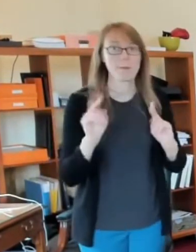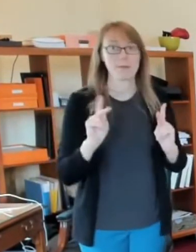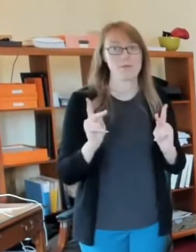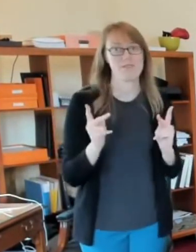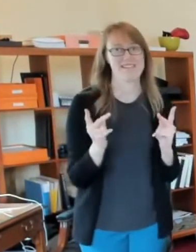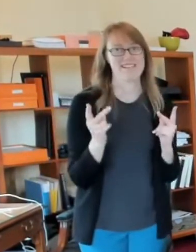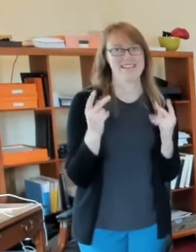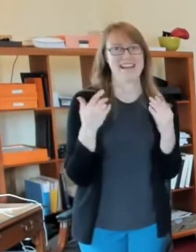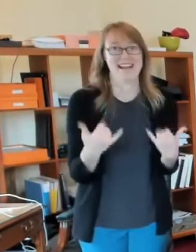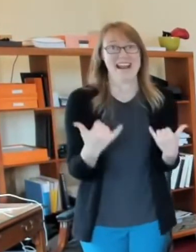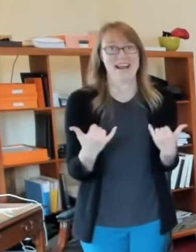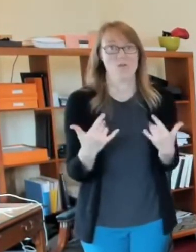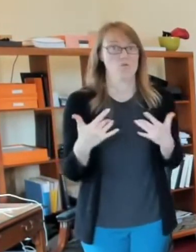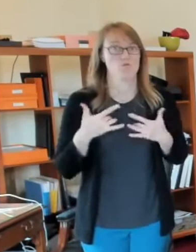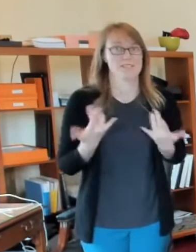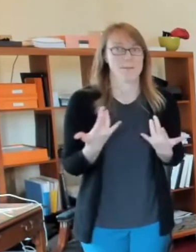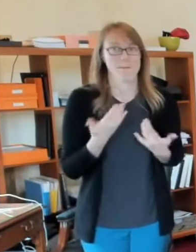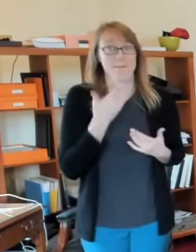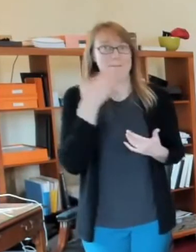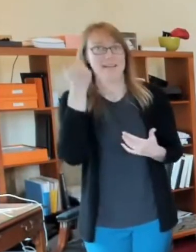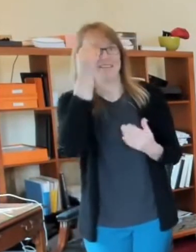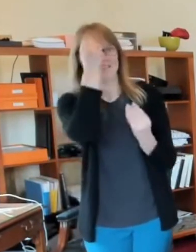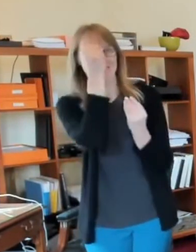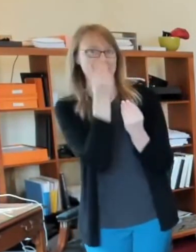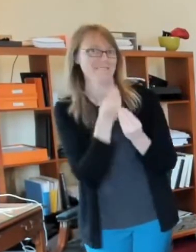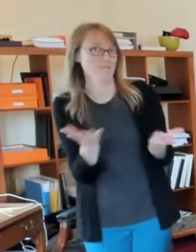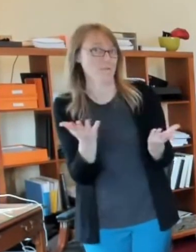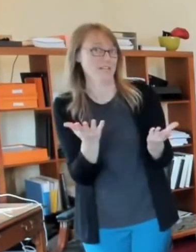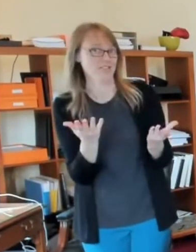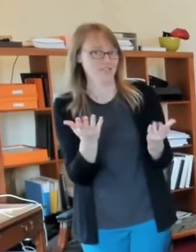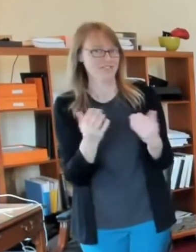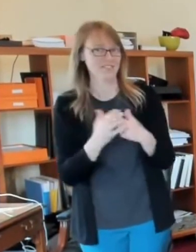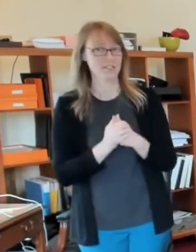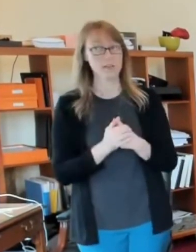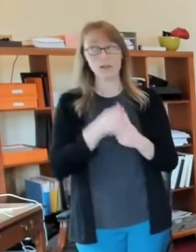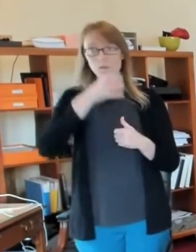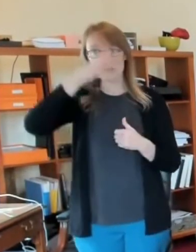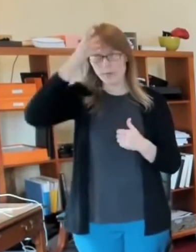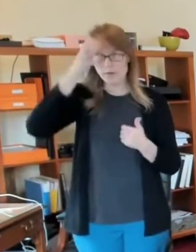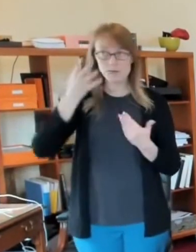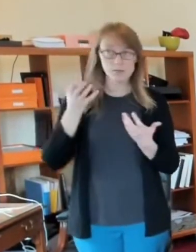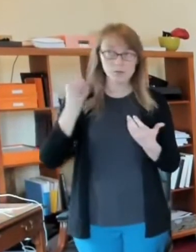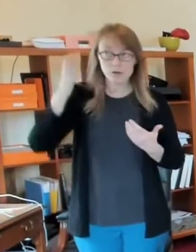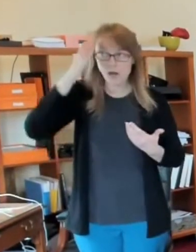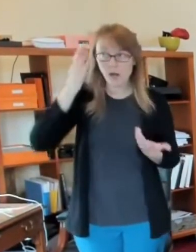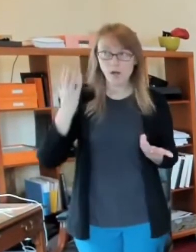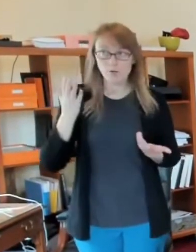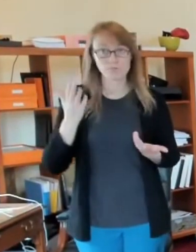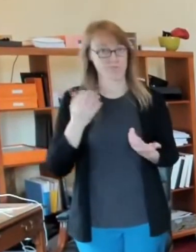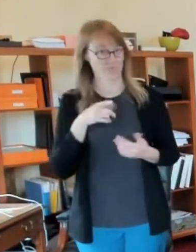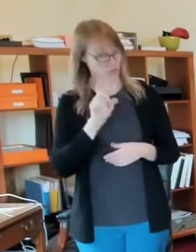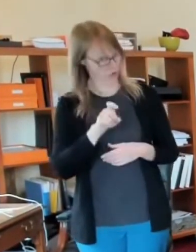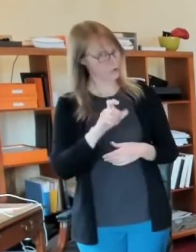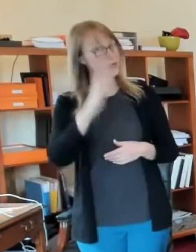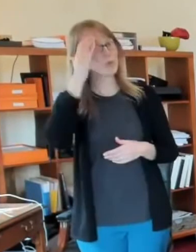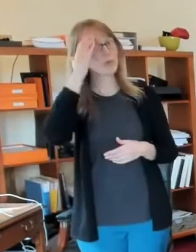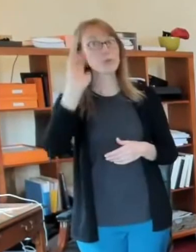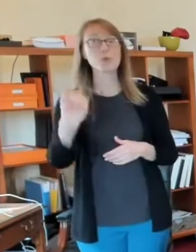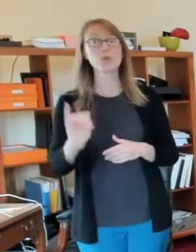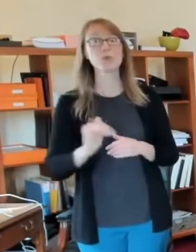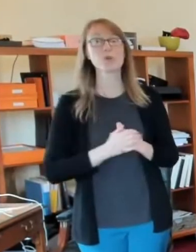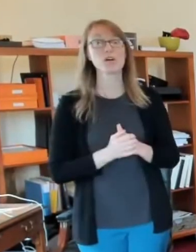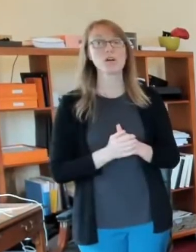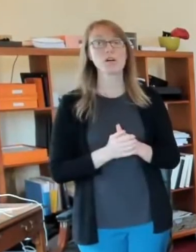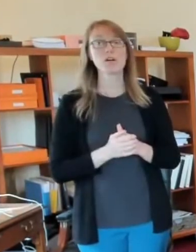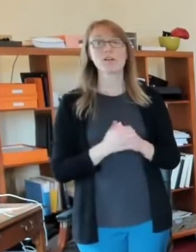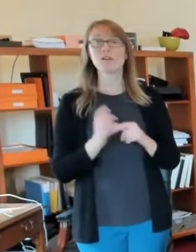to parents, because parents want to know, and frankly they deserve to know. But what none of us know is what these cases are going to